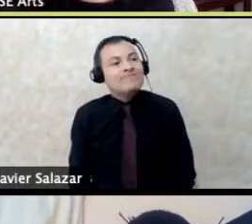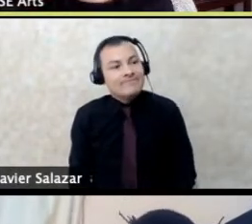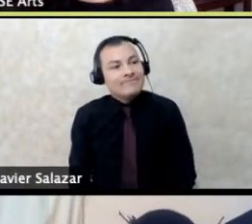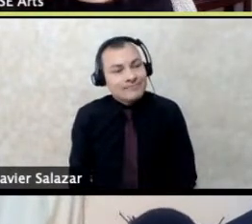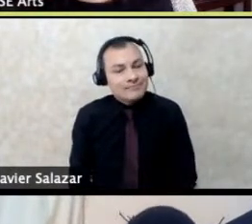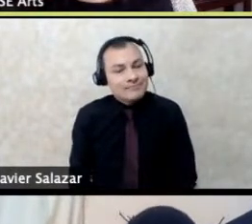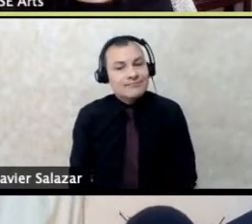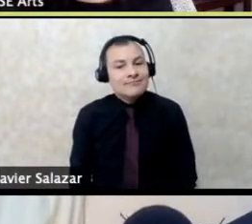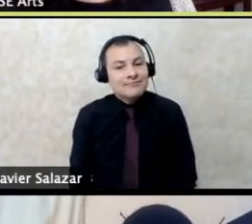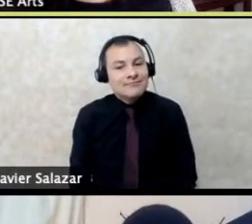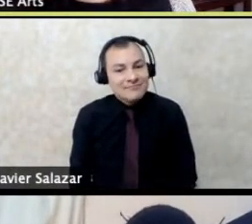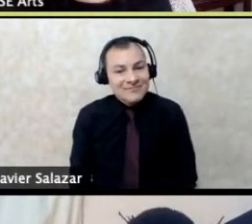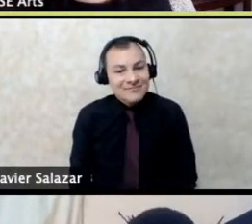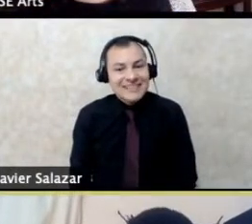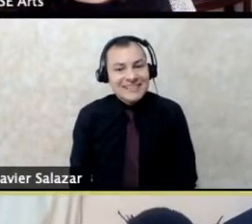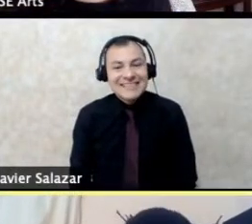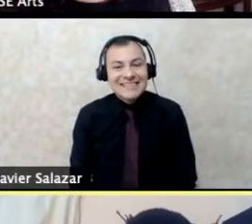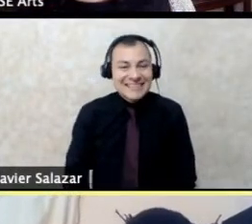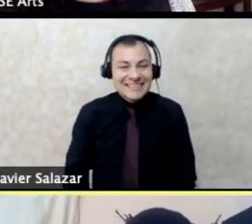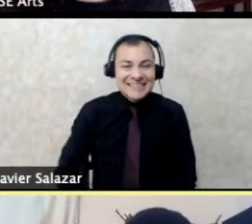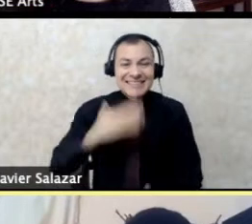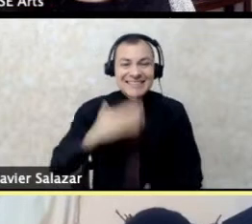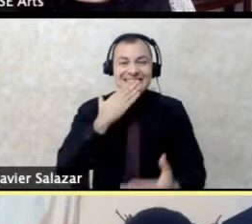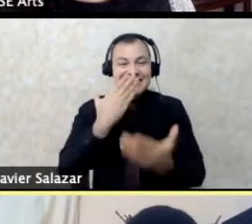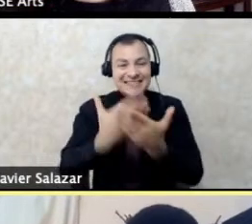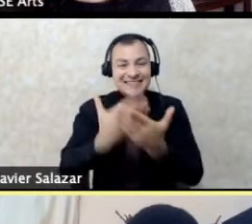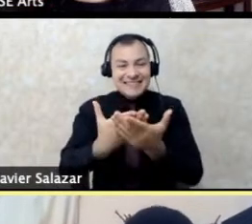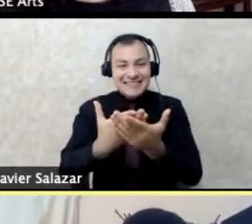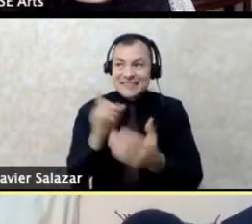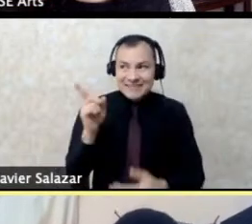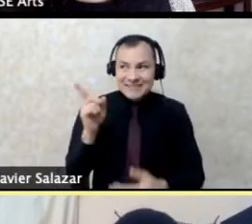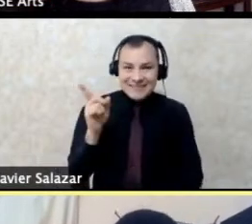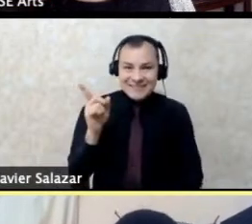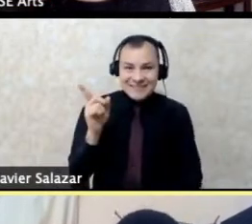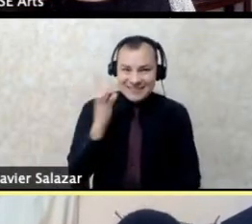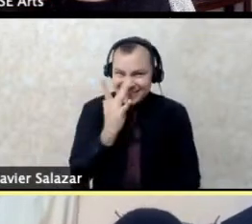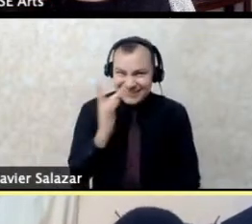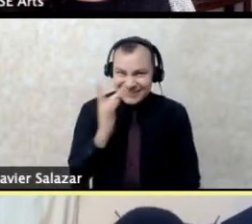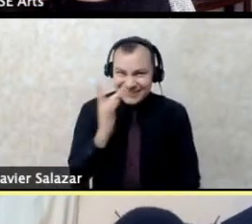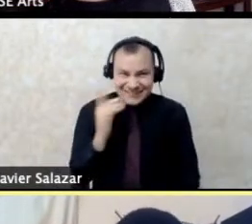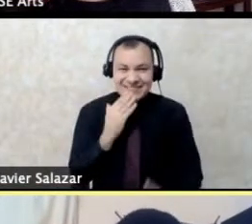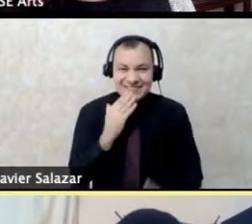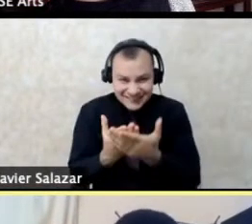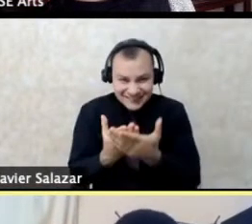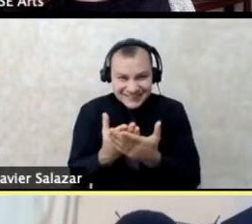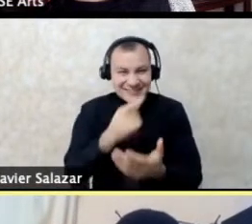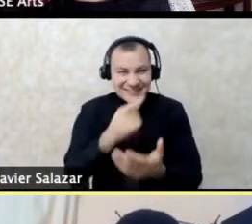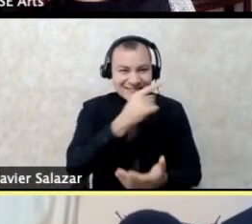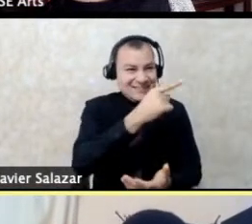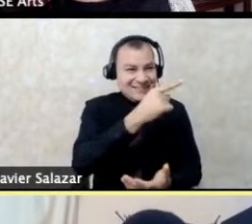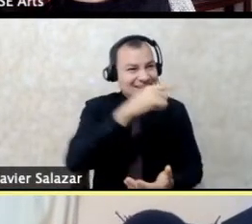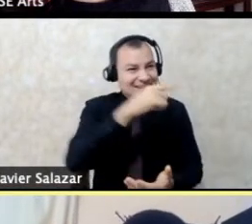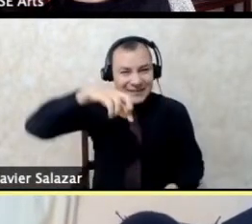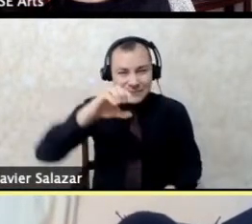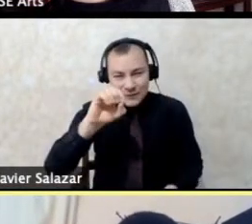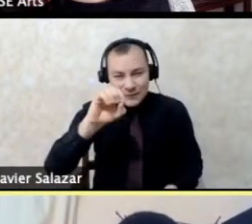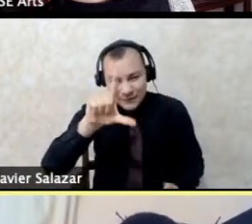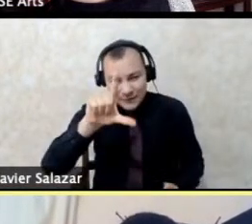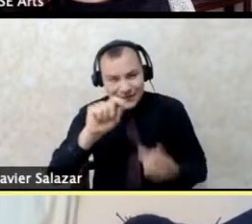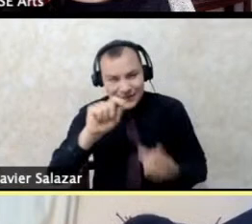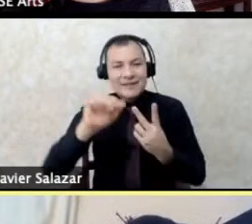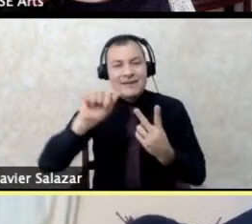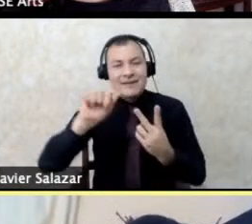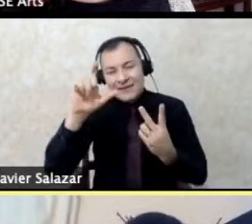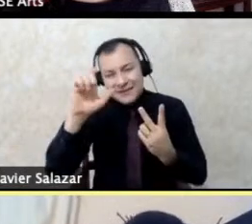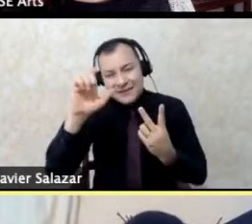Thank you, Alexi and Paula. It's a pleasure and I'm really happy to see you again after